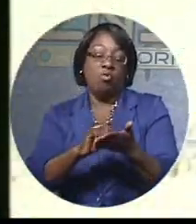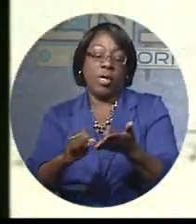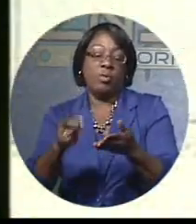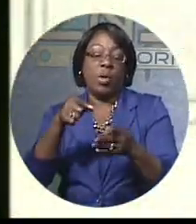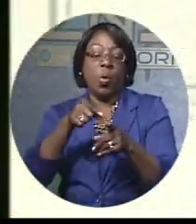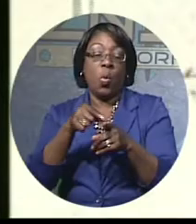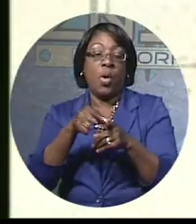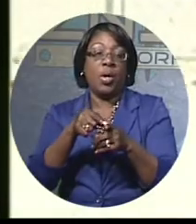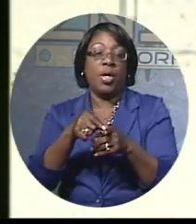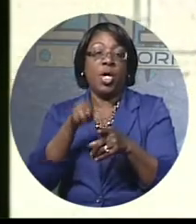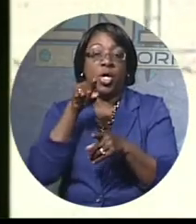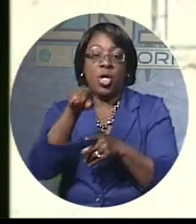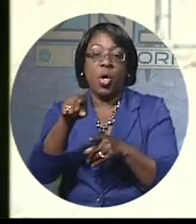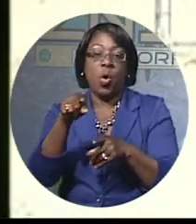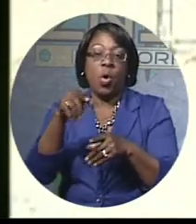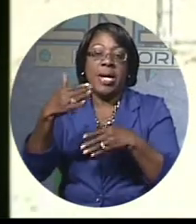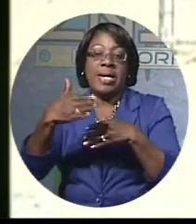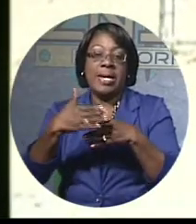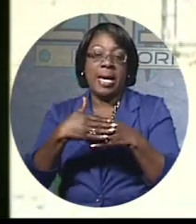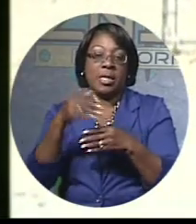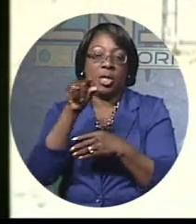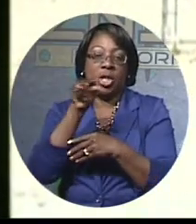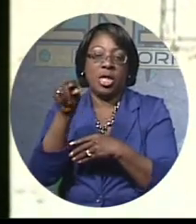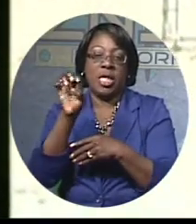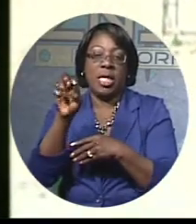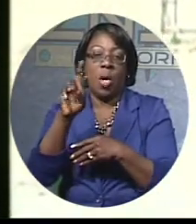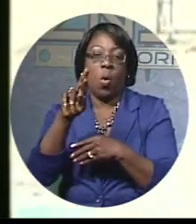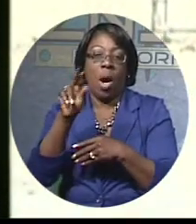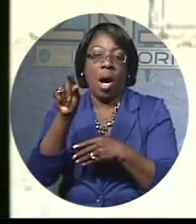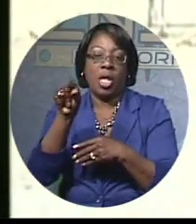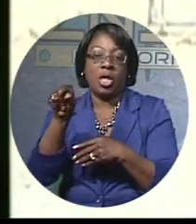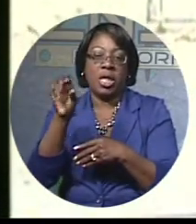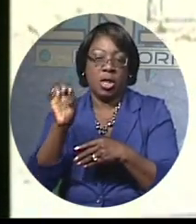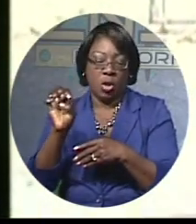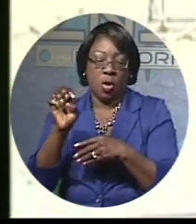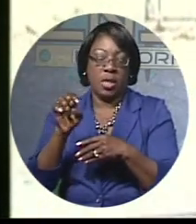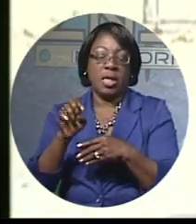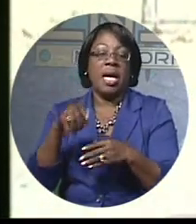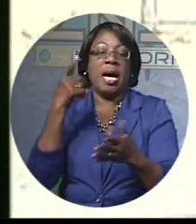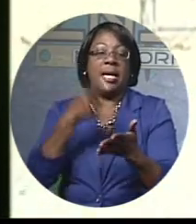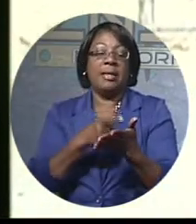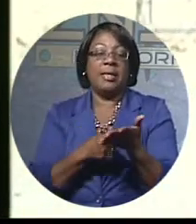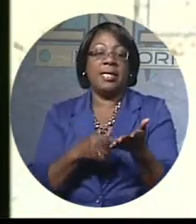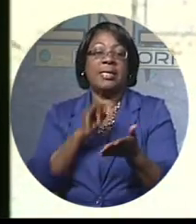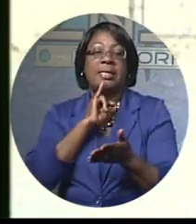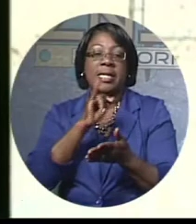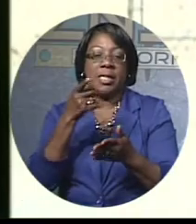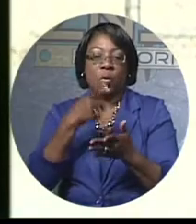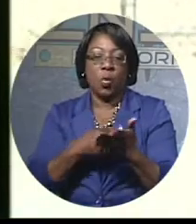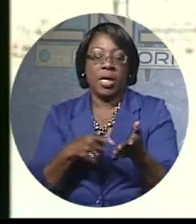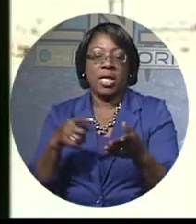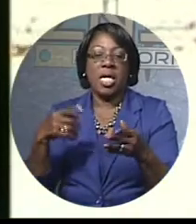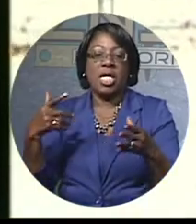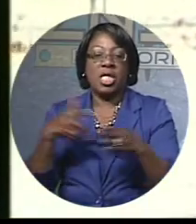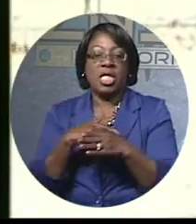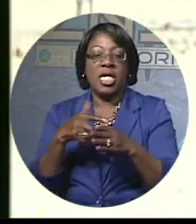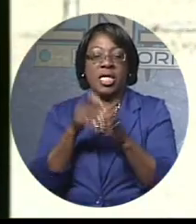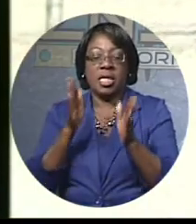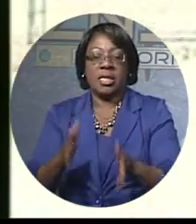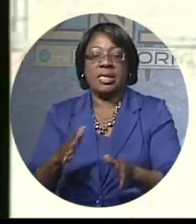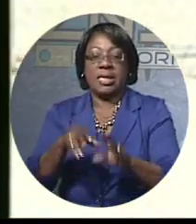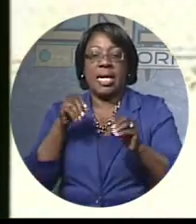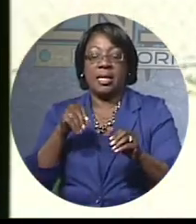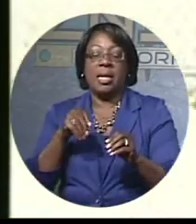Sawyer," inscribed on one side, and the words, "This is what cheaters get," on the other side, while the other cutlass had "Cheaters and